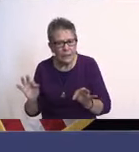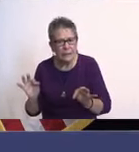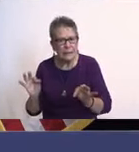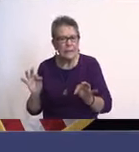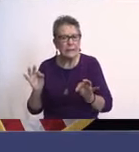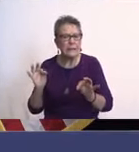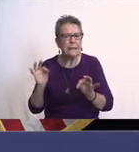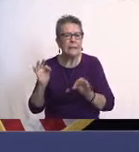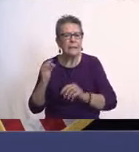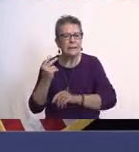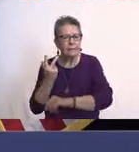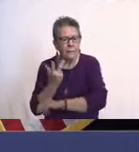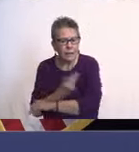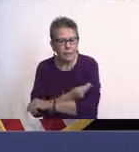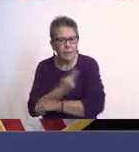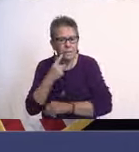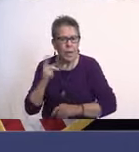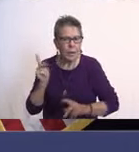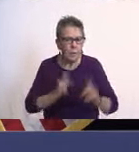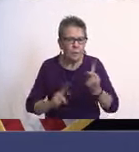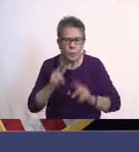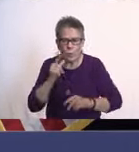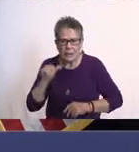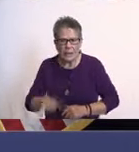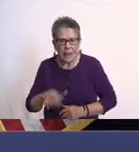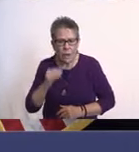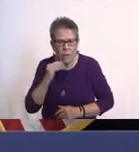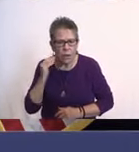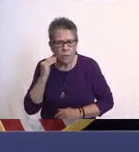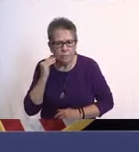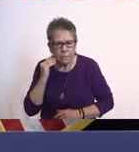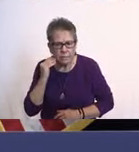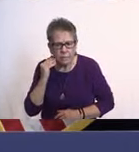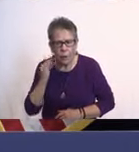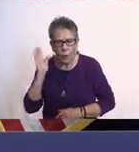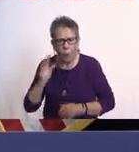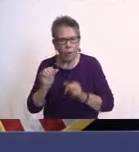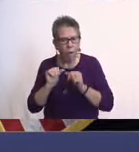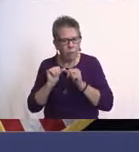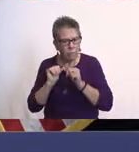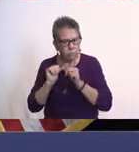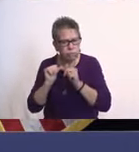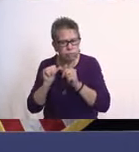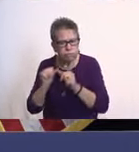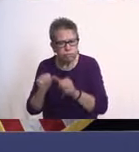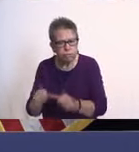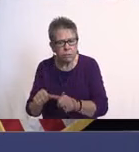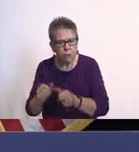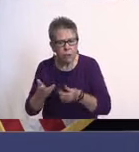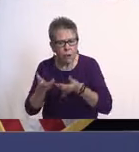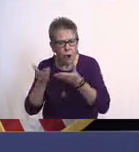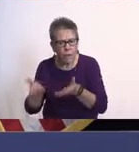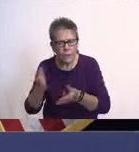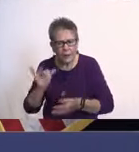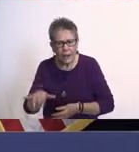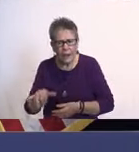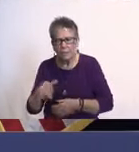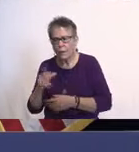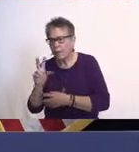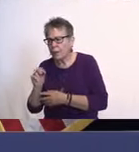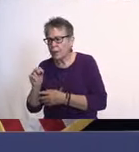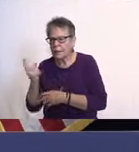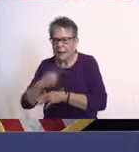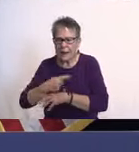public health emergency for another 30 days? And if so, why? What is your reaction to Steve Sweeney being ousted from the Legislative Redistricting